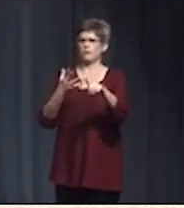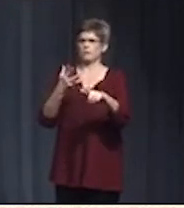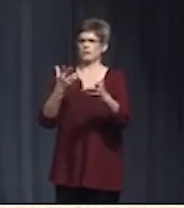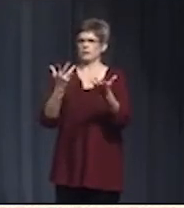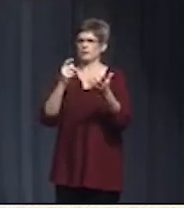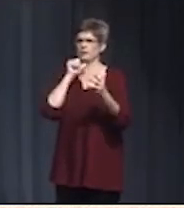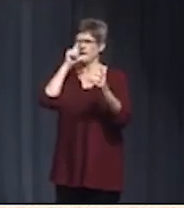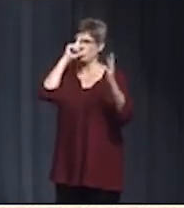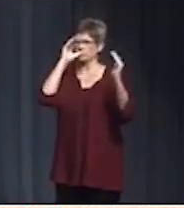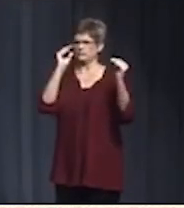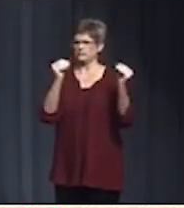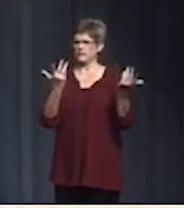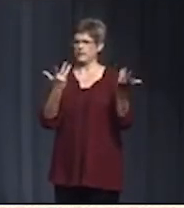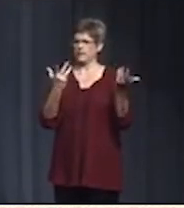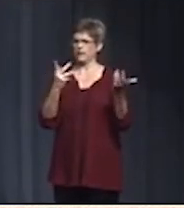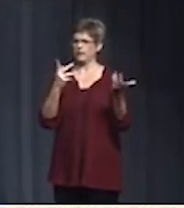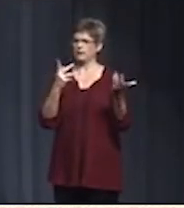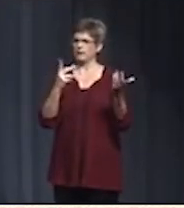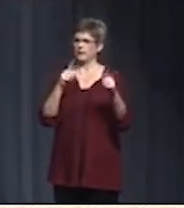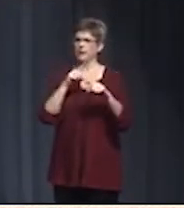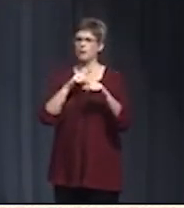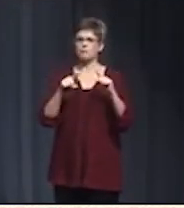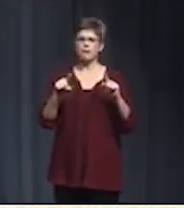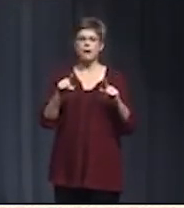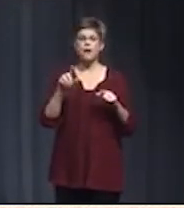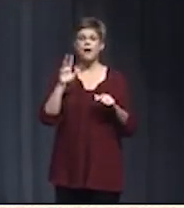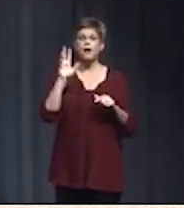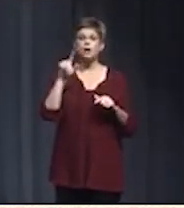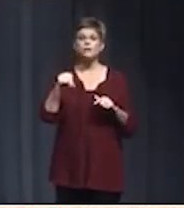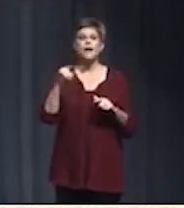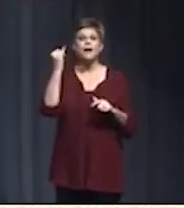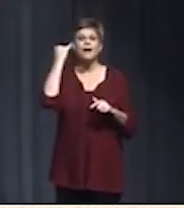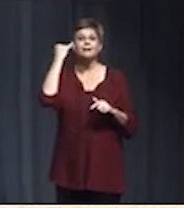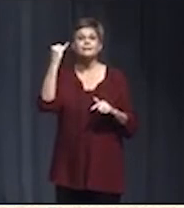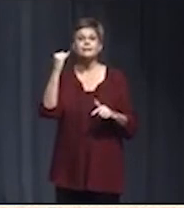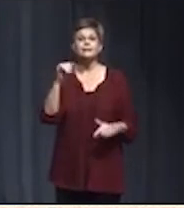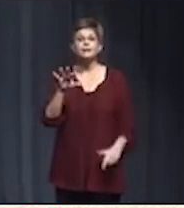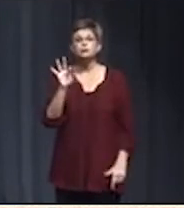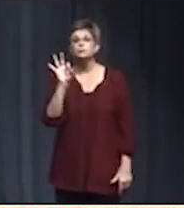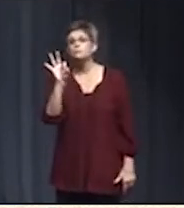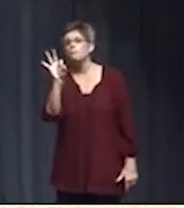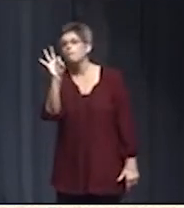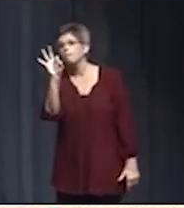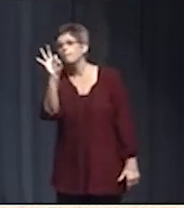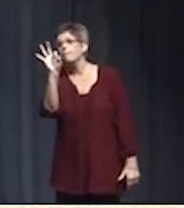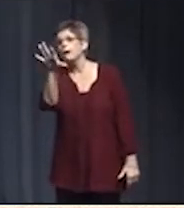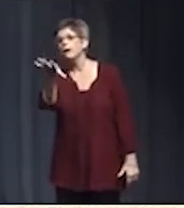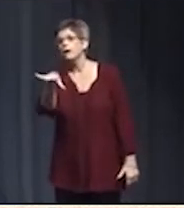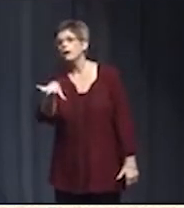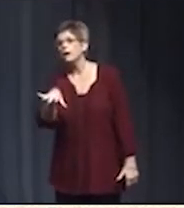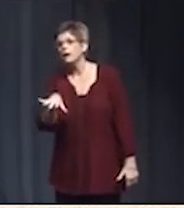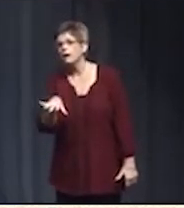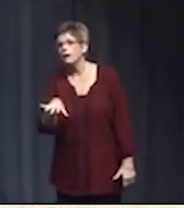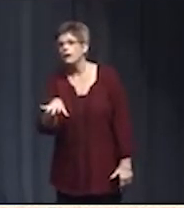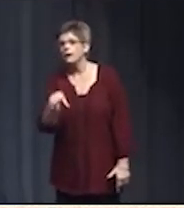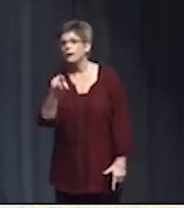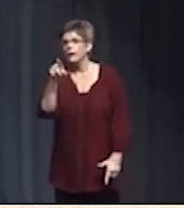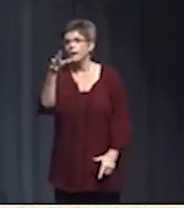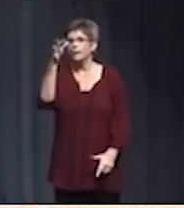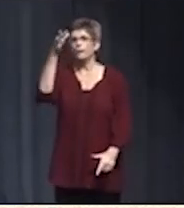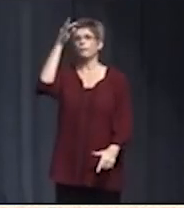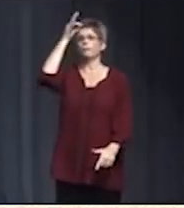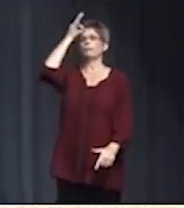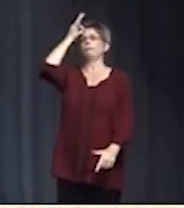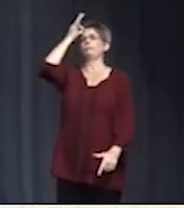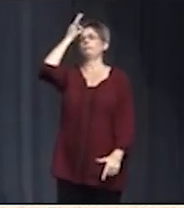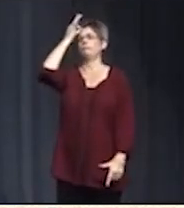you are planting a seed. And that seed will grow in his mind. It may take a week, it may take 3 weeks, it may take a